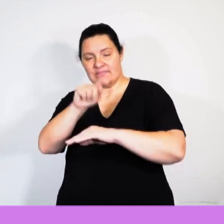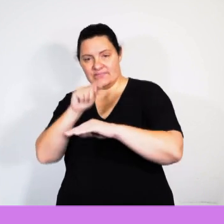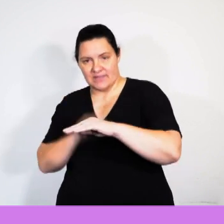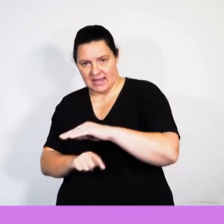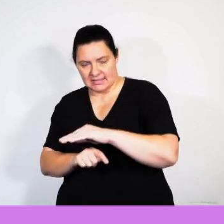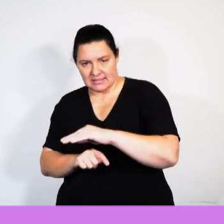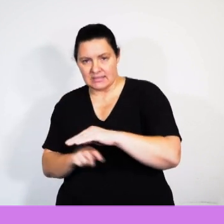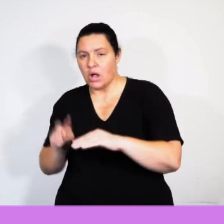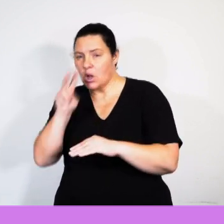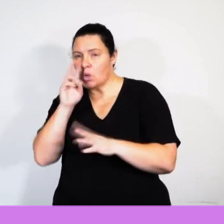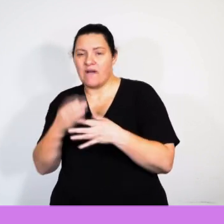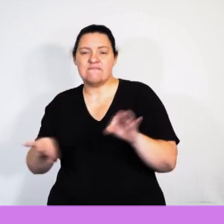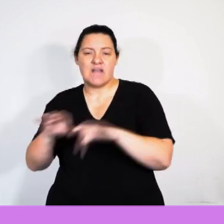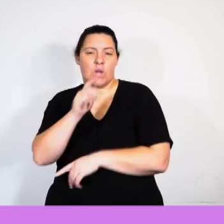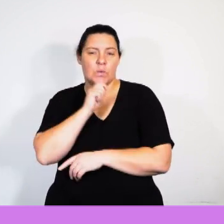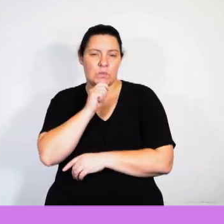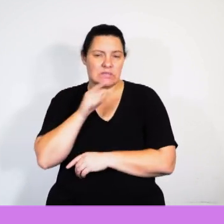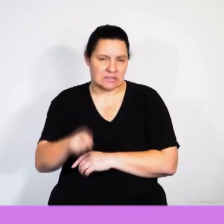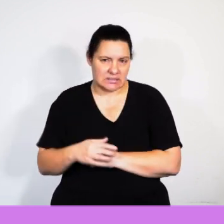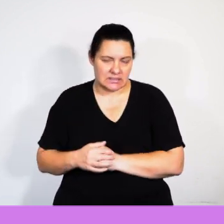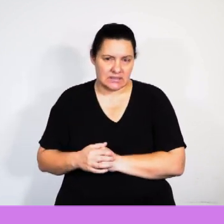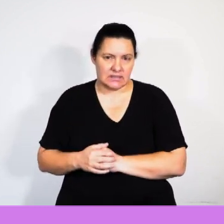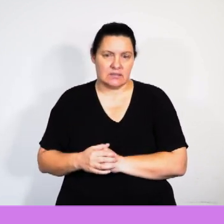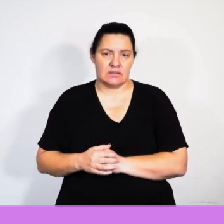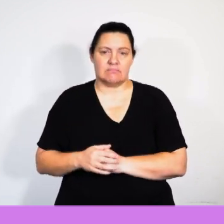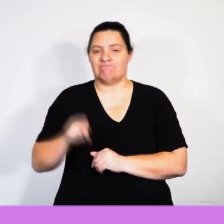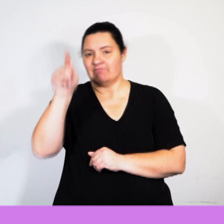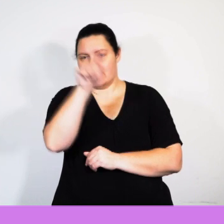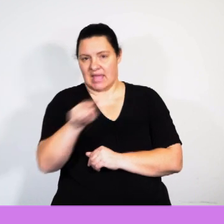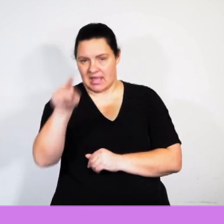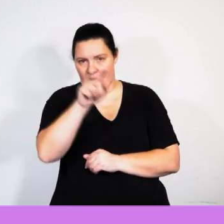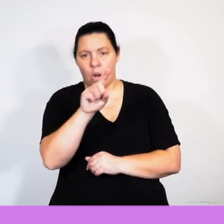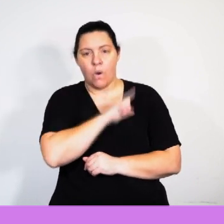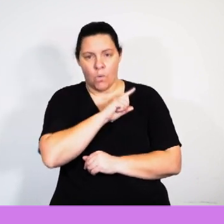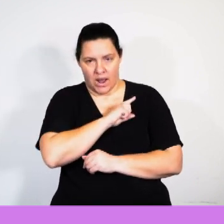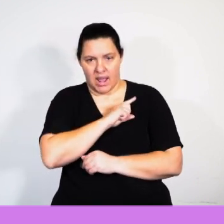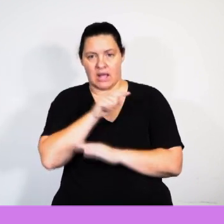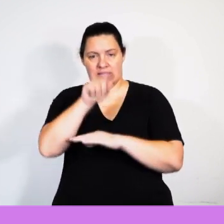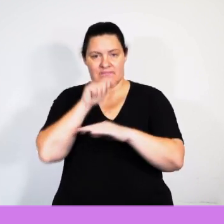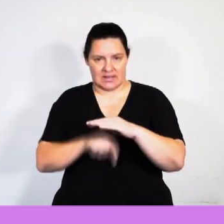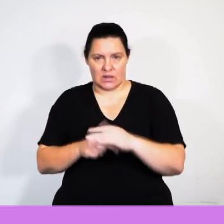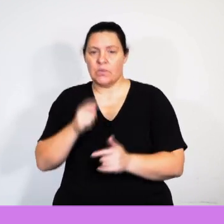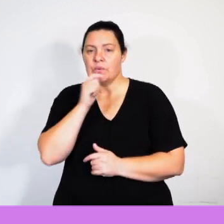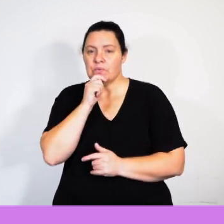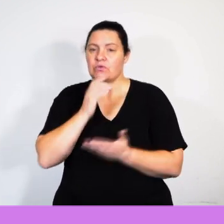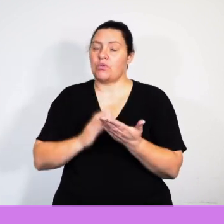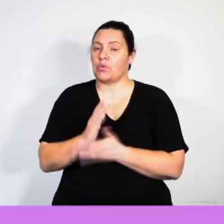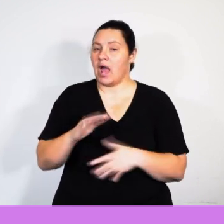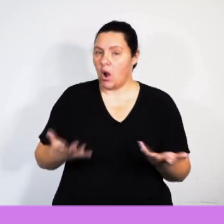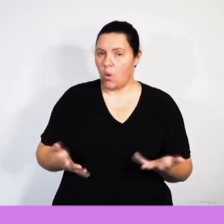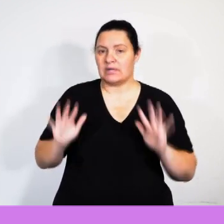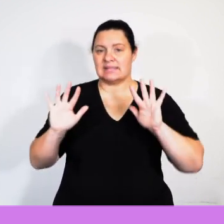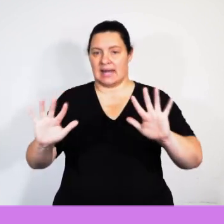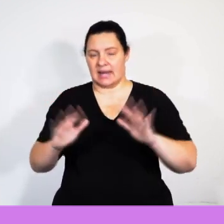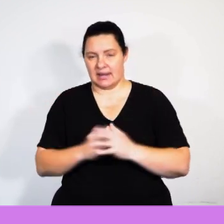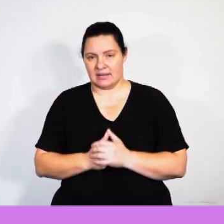210 divide. Let's look at the value that we are going to divide with there. Because we are dividing, we'll then